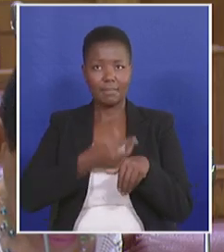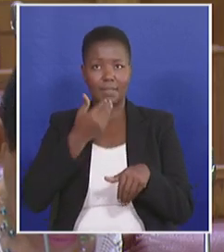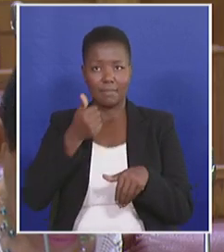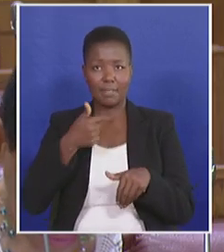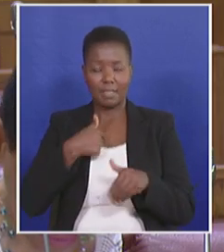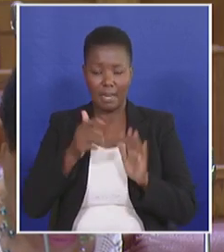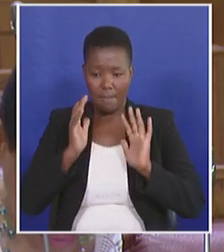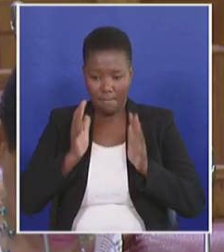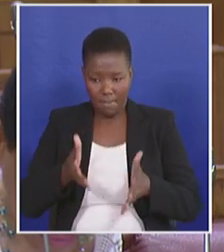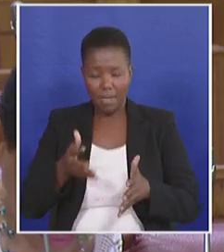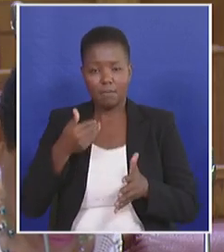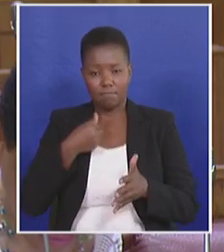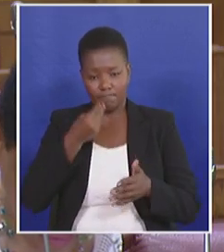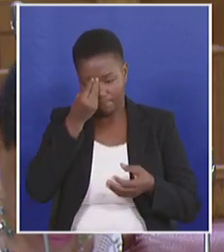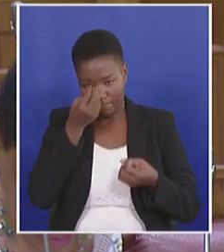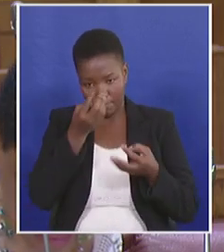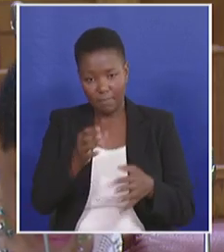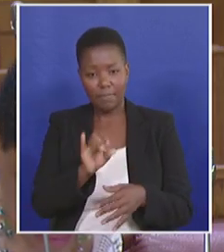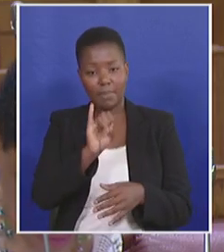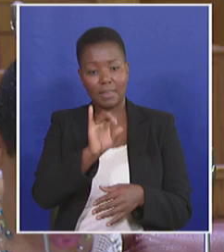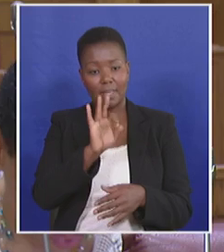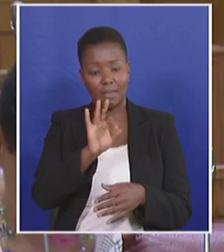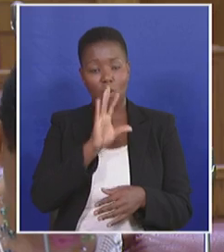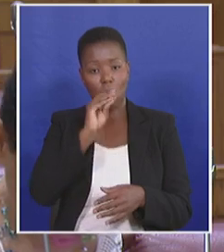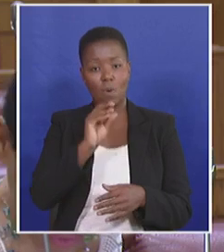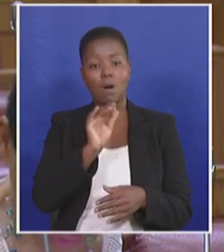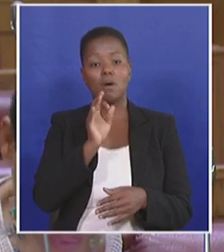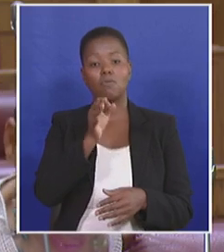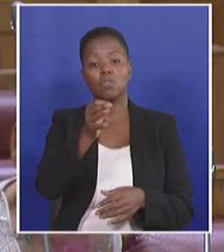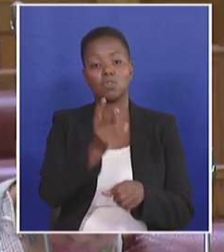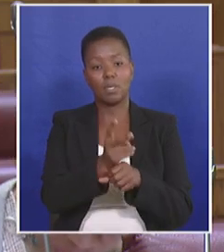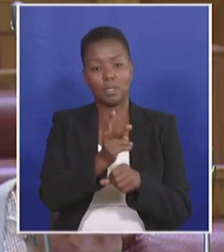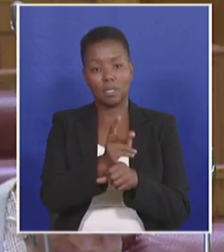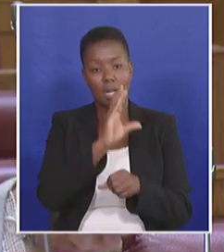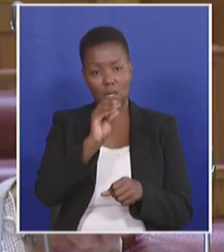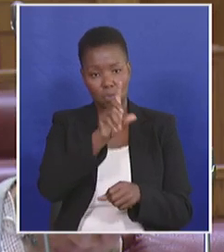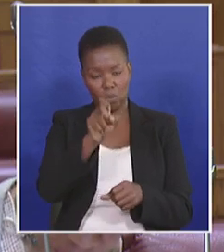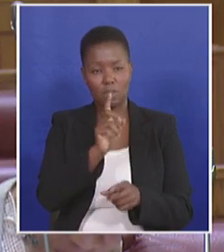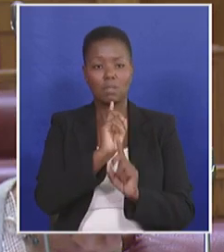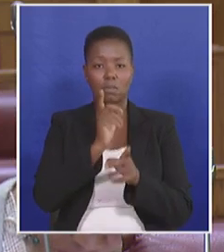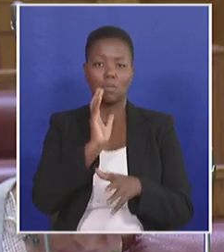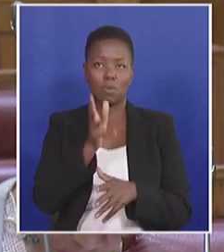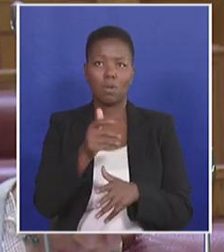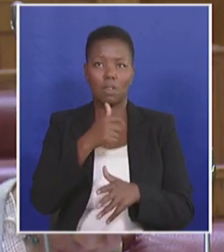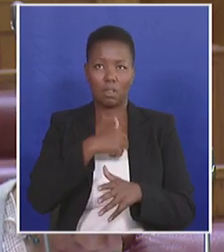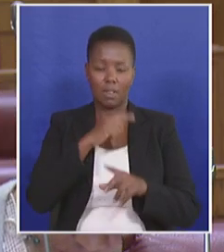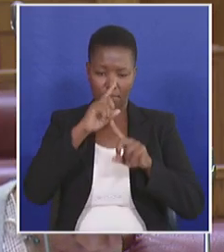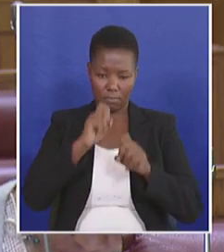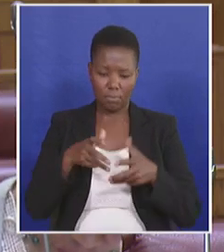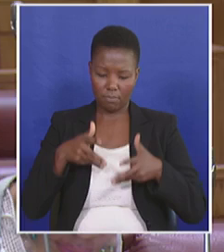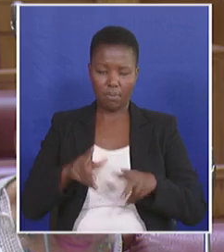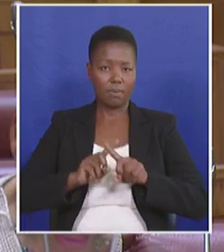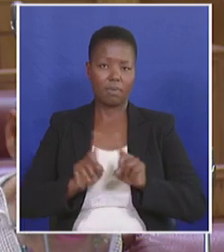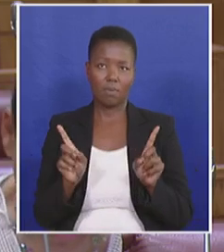offering that in case you do want to pose that question, please do pose it and I'll respond to it, but not here and